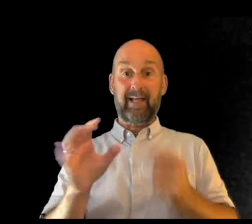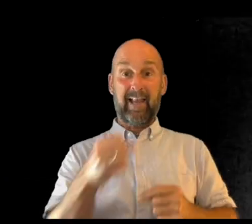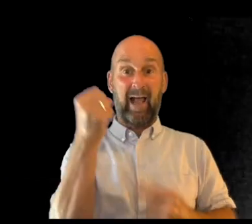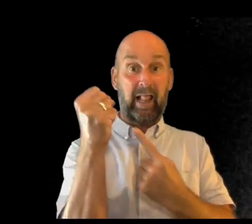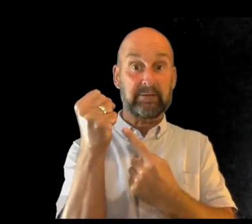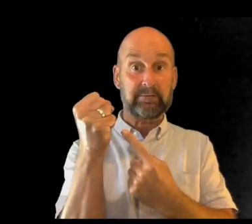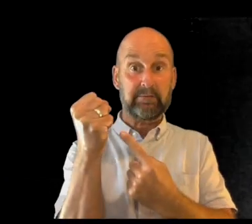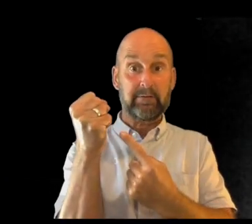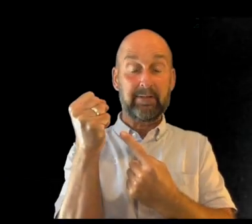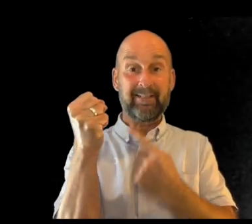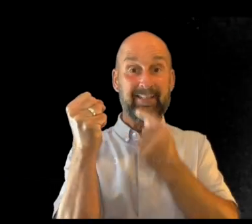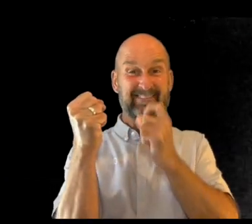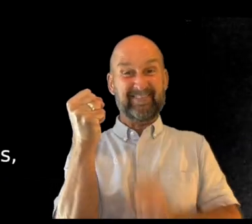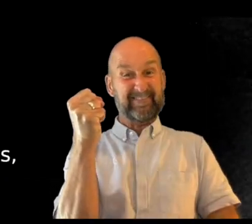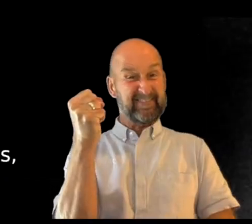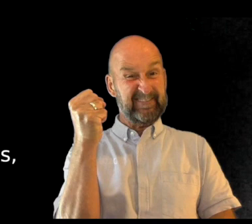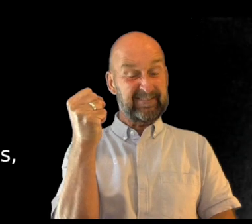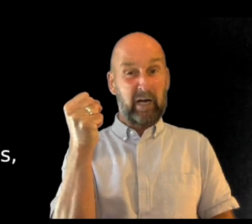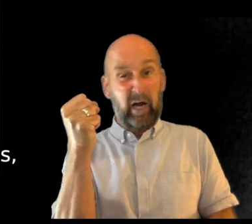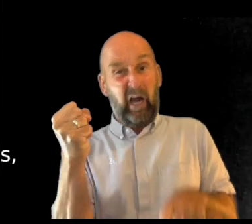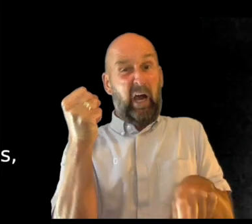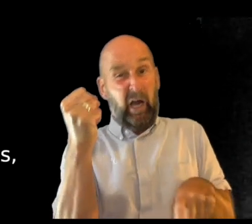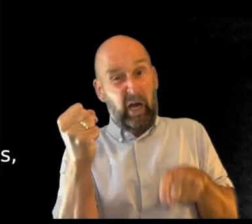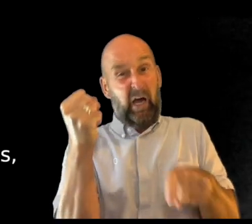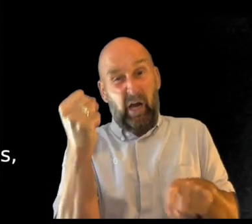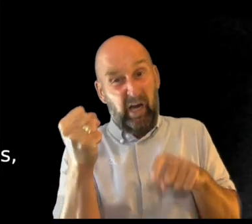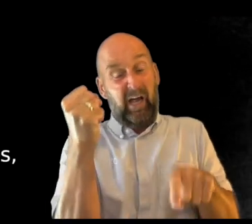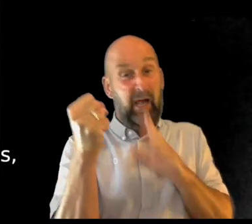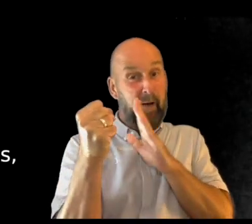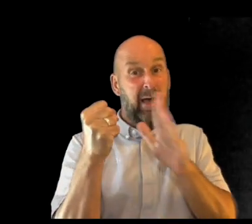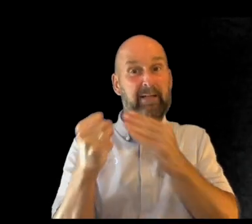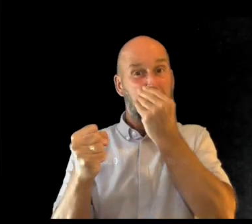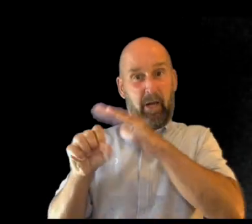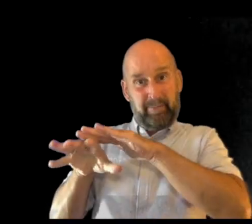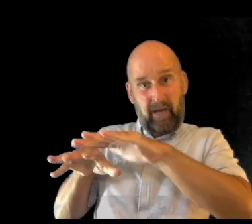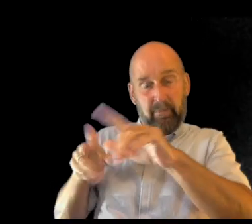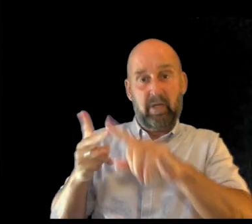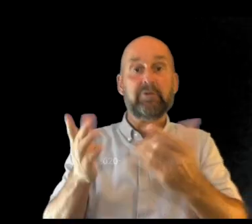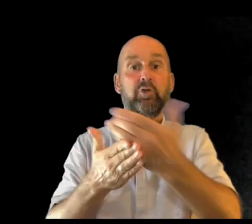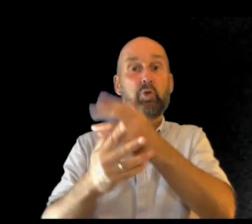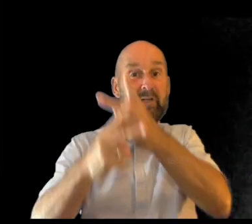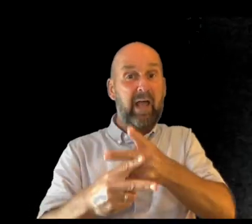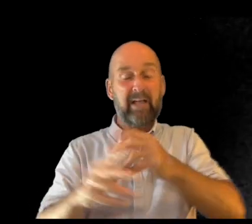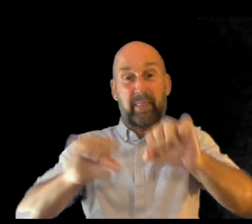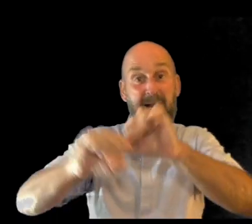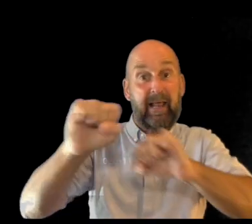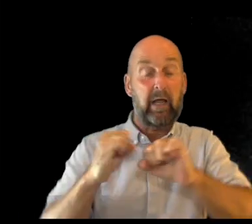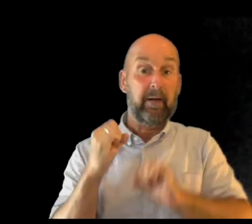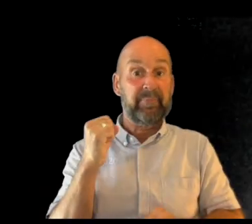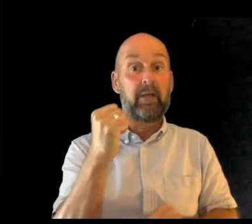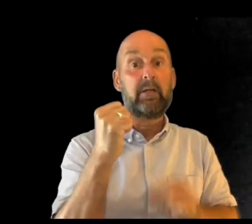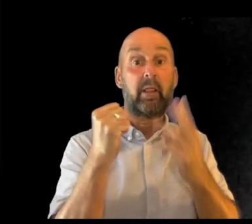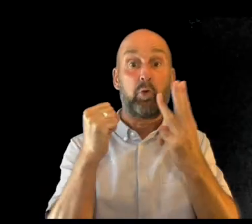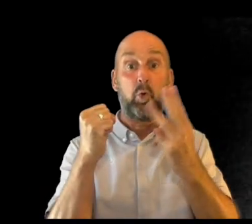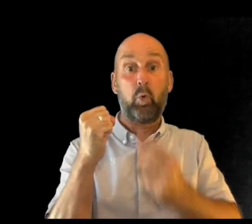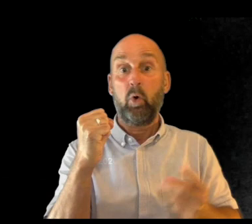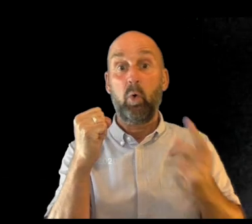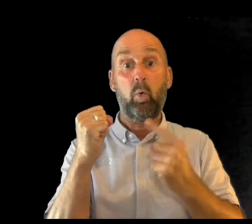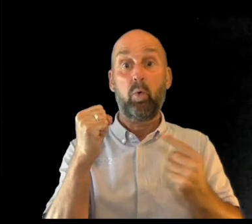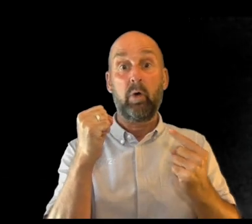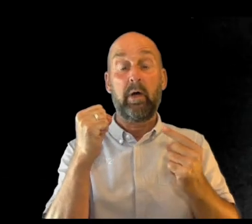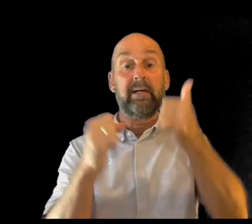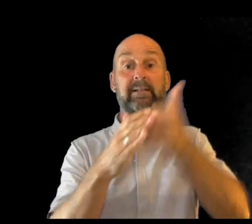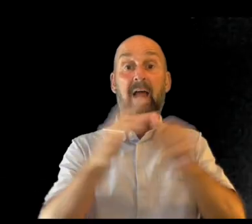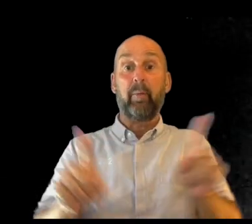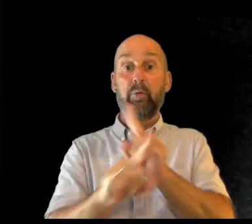in hand, teeth gritted, limp running, past the makeup tables, the security guards, the cleaner. 3, 2,